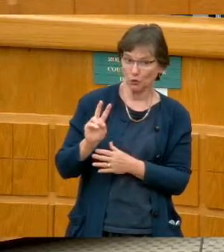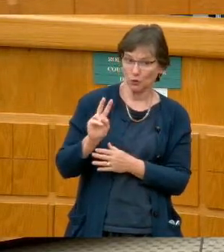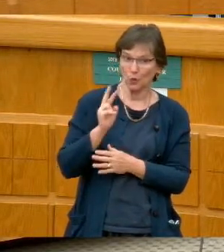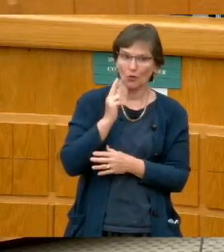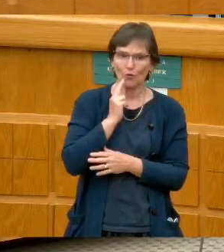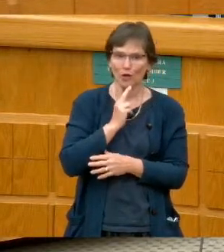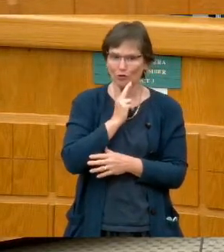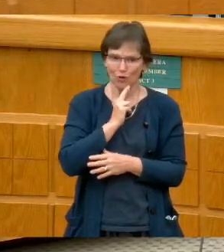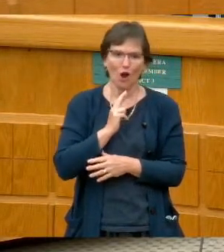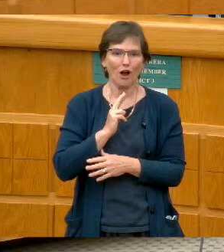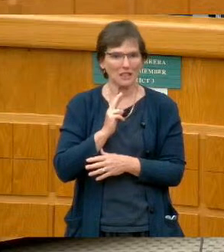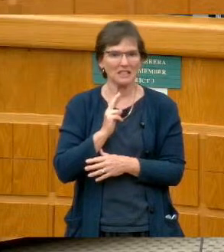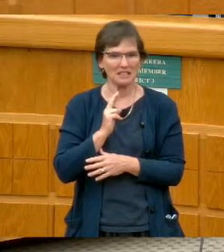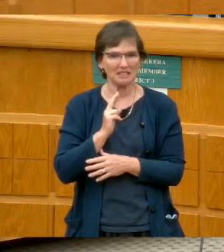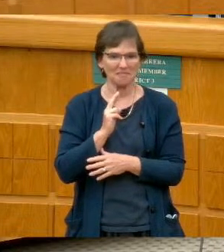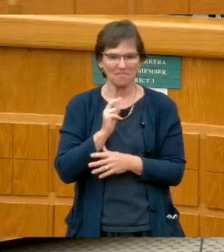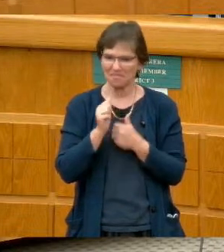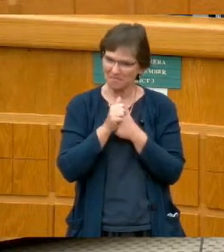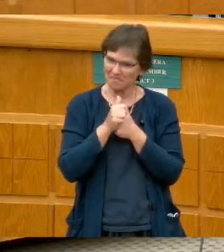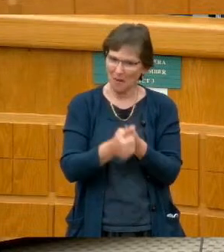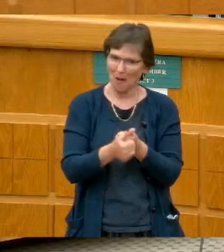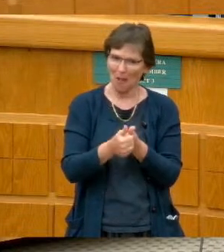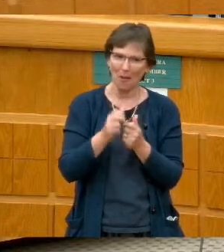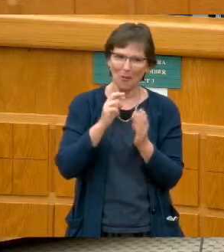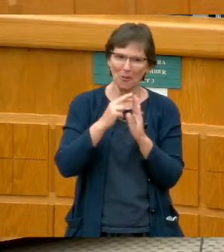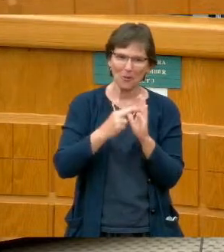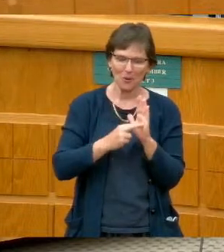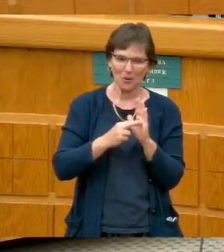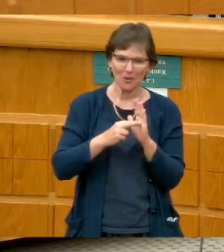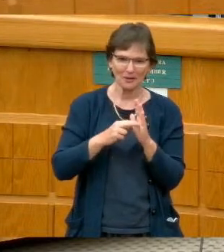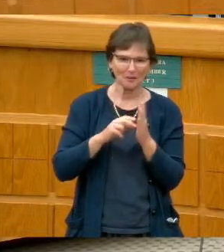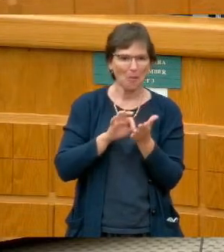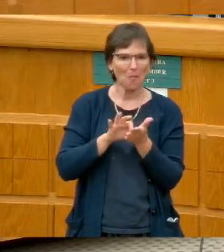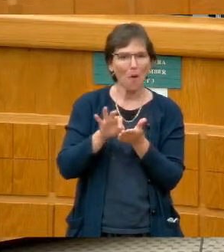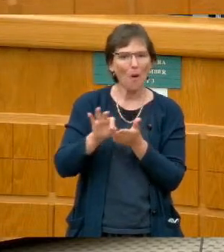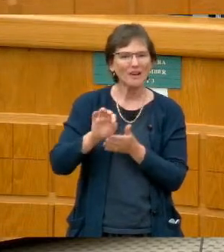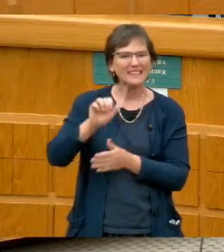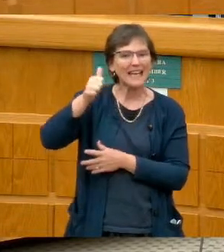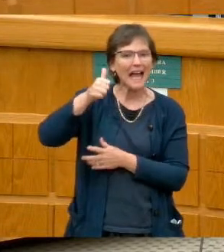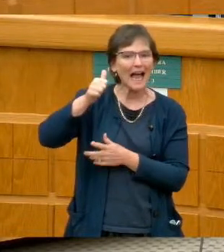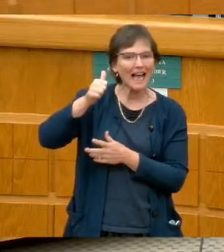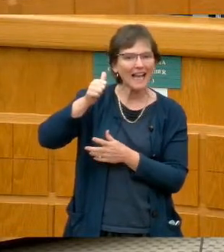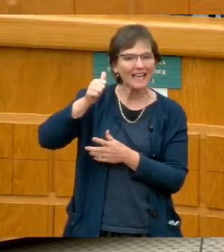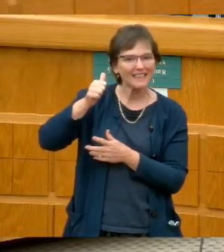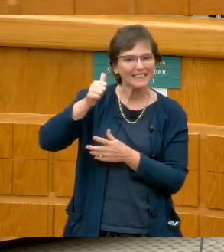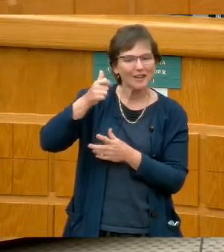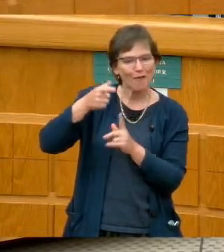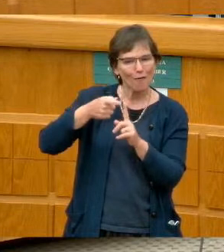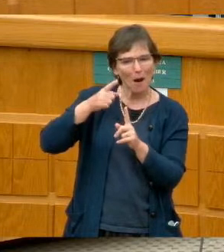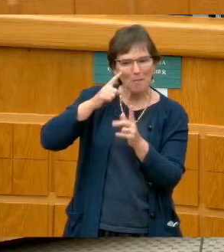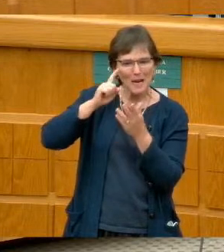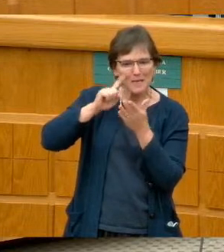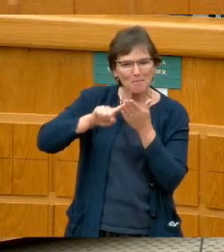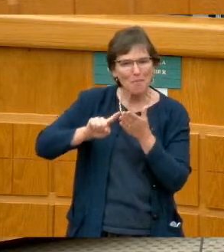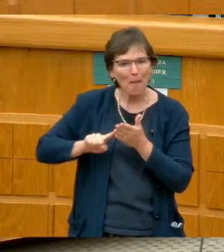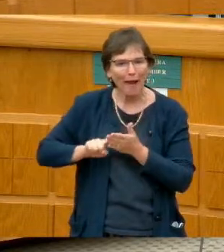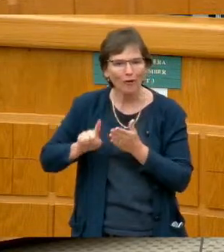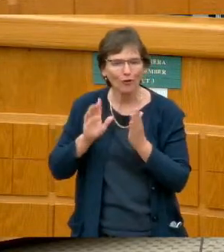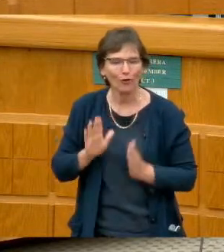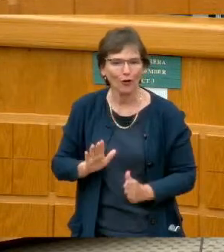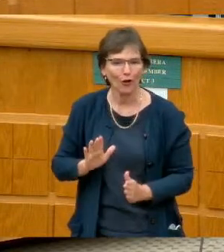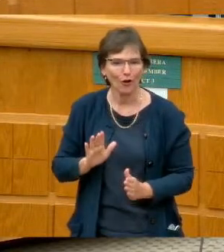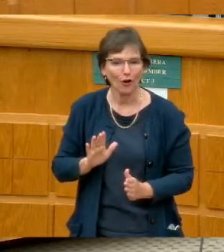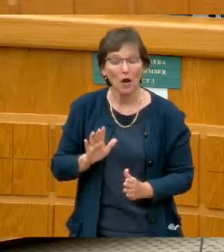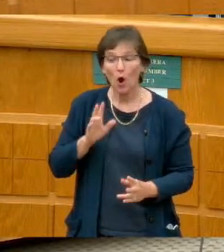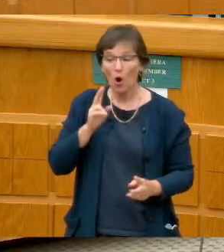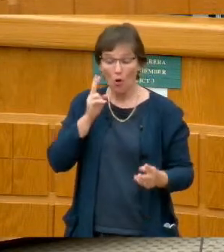were in compliance, scored a 10 based on the inspector's visit. And what they were looking for were people